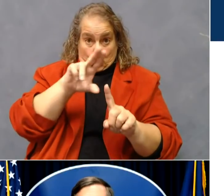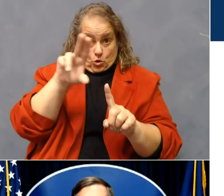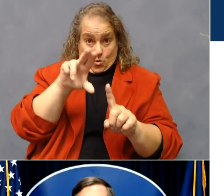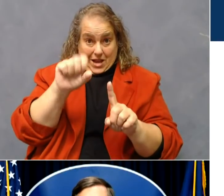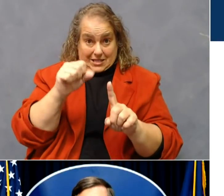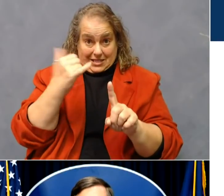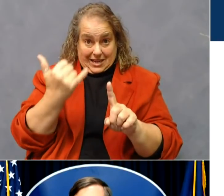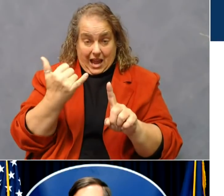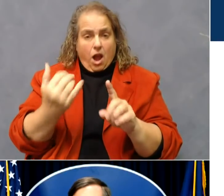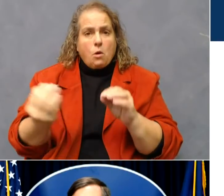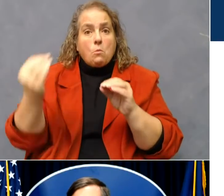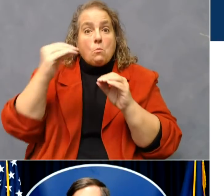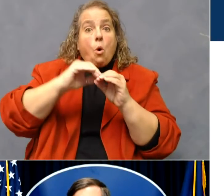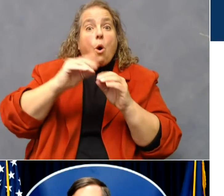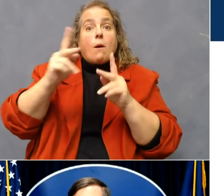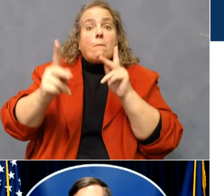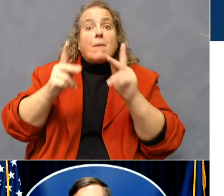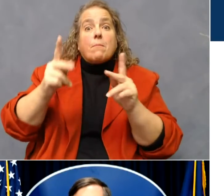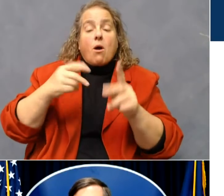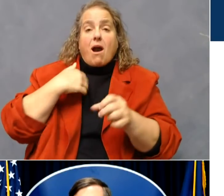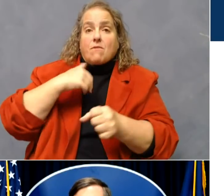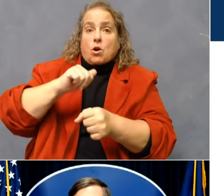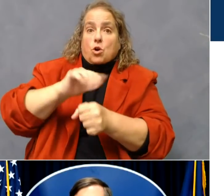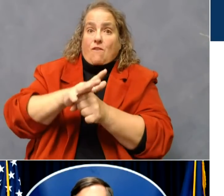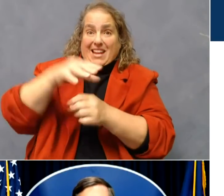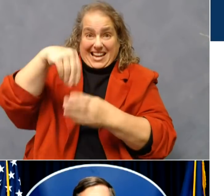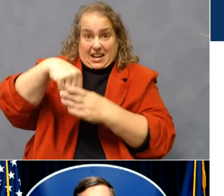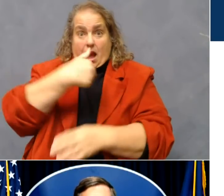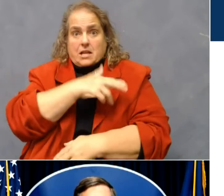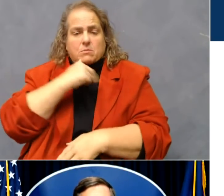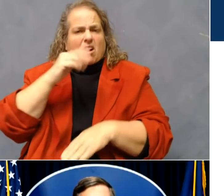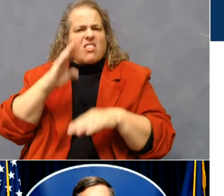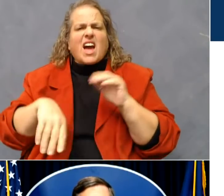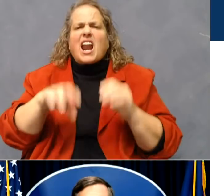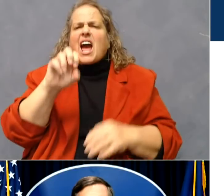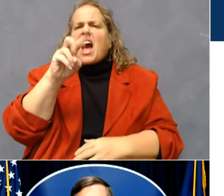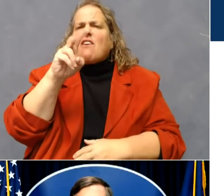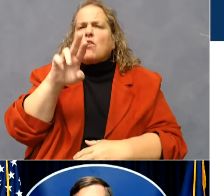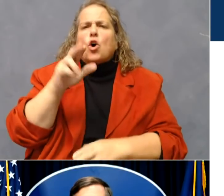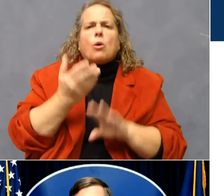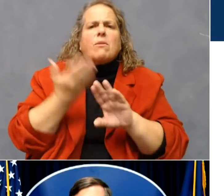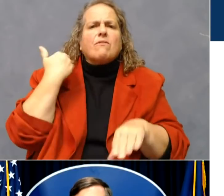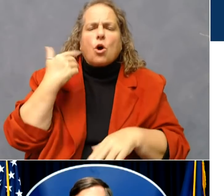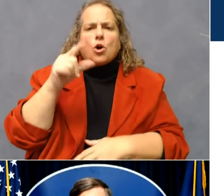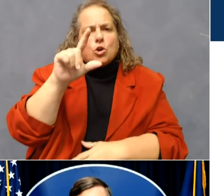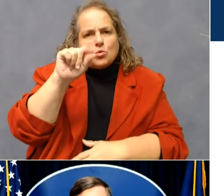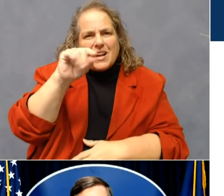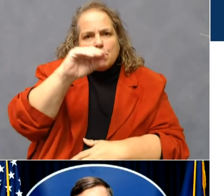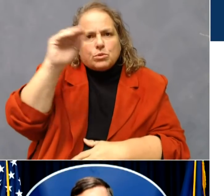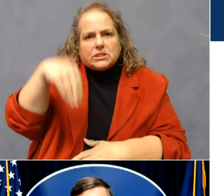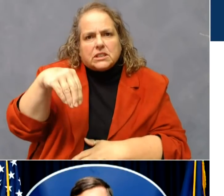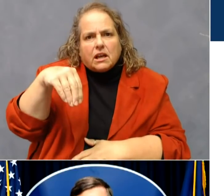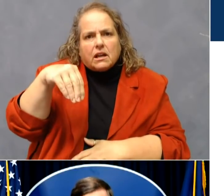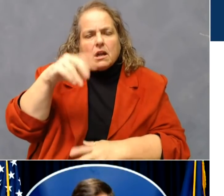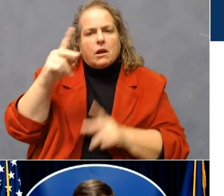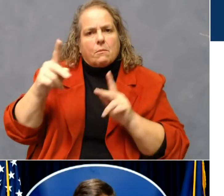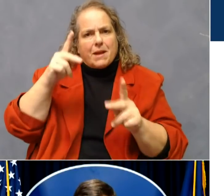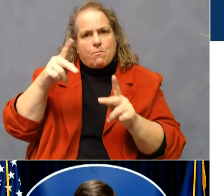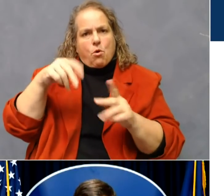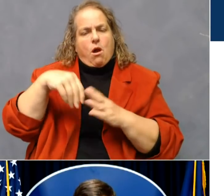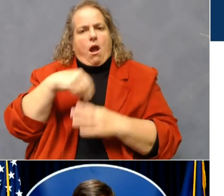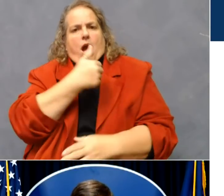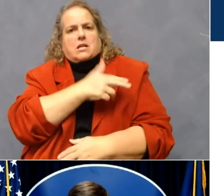before, and I believe the statistic is 20% of people hospitalized nationwide right now are hospitalized for